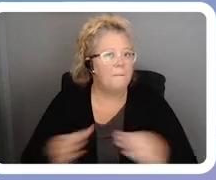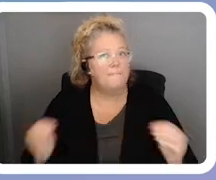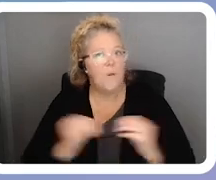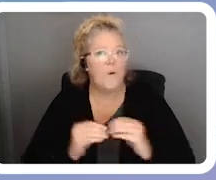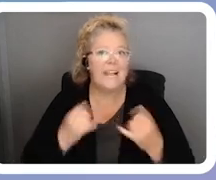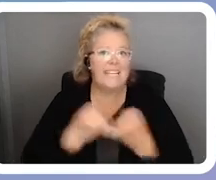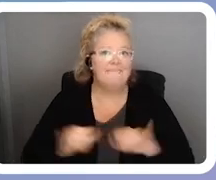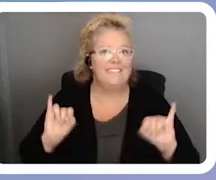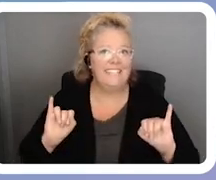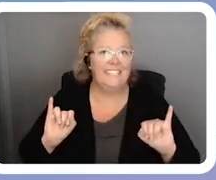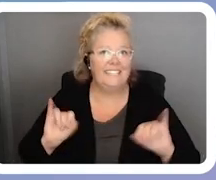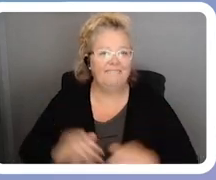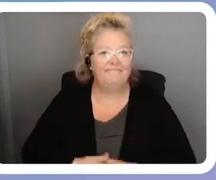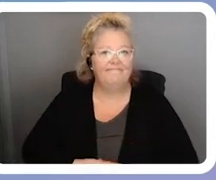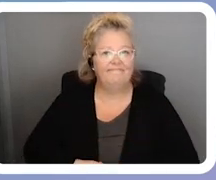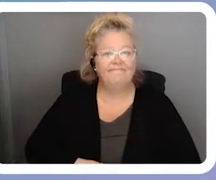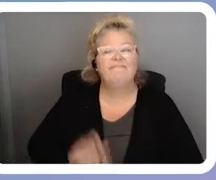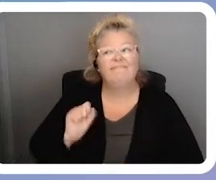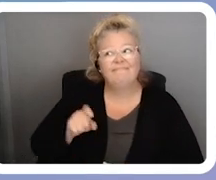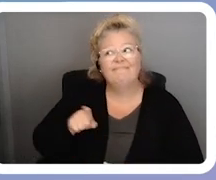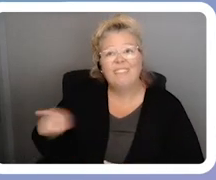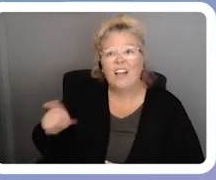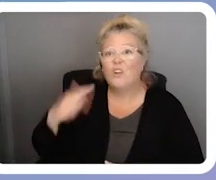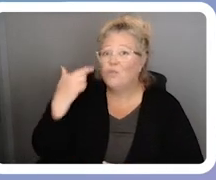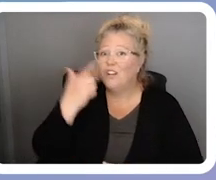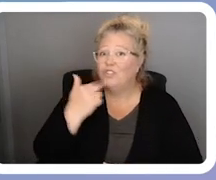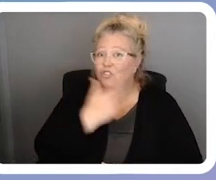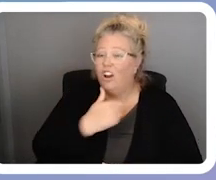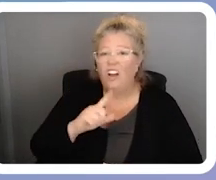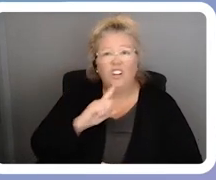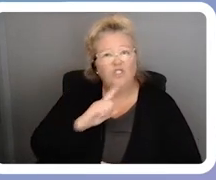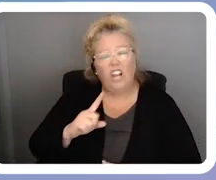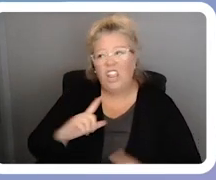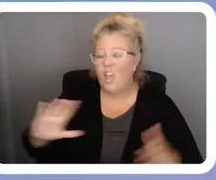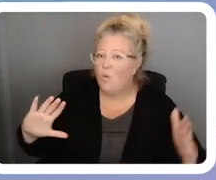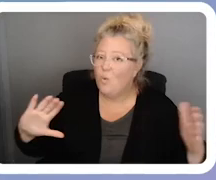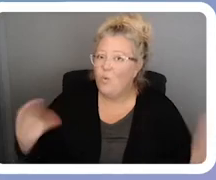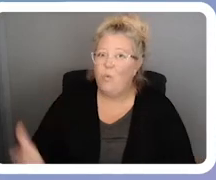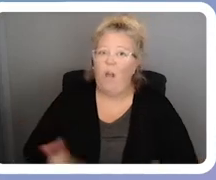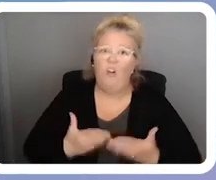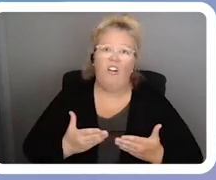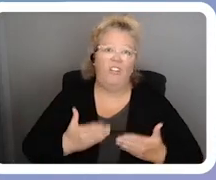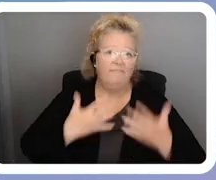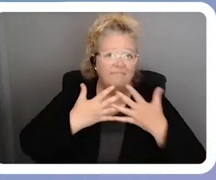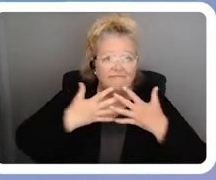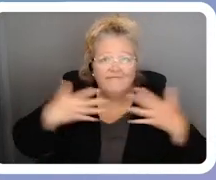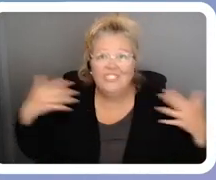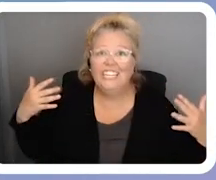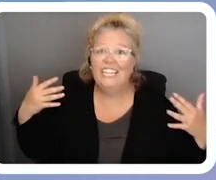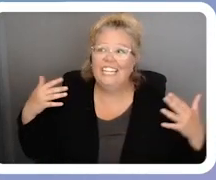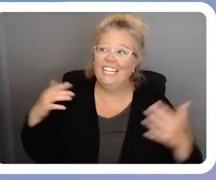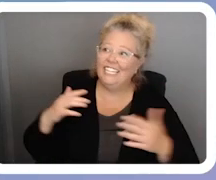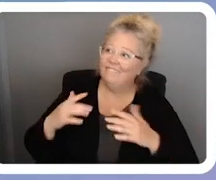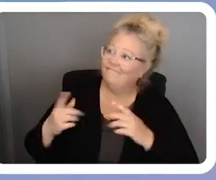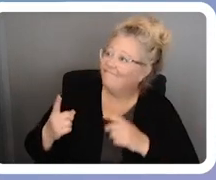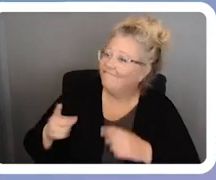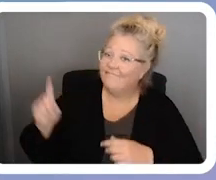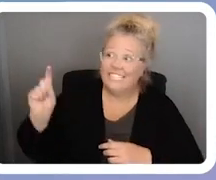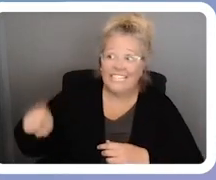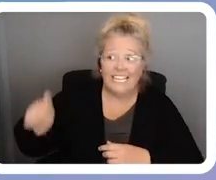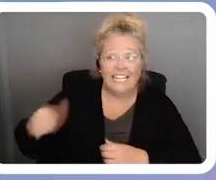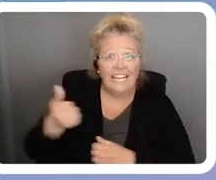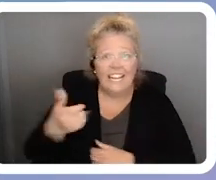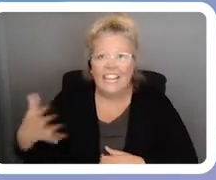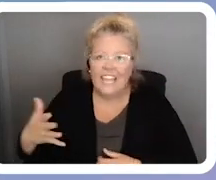independence. They've really welcomed him with open arms. I mean, since day one, everybody, you know, greeted him with a smile on the face, and they said that they're, you